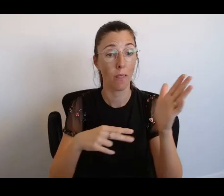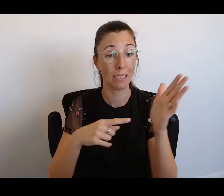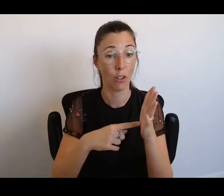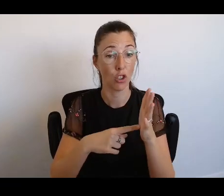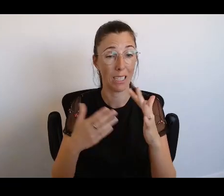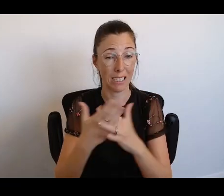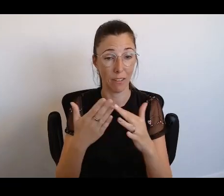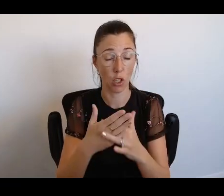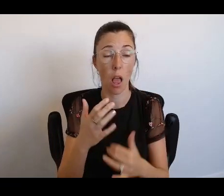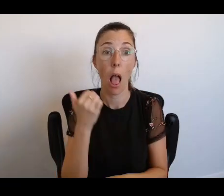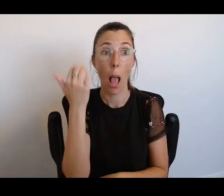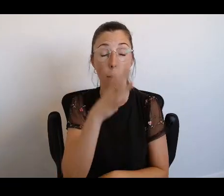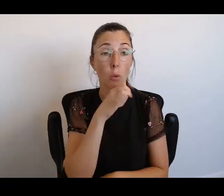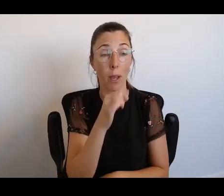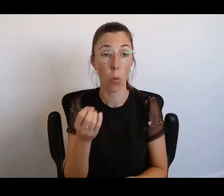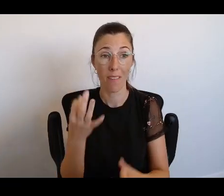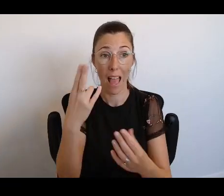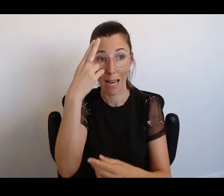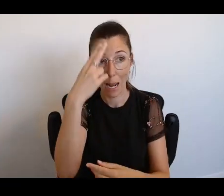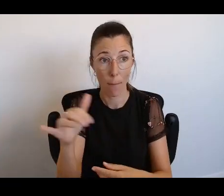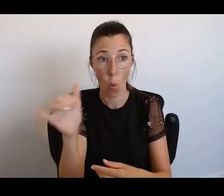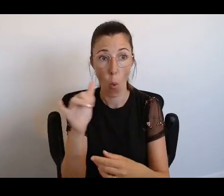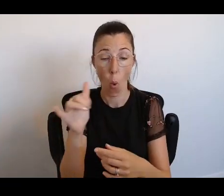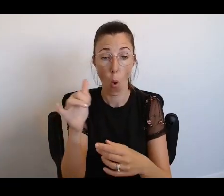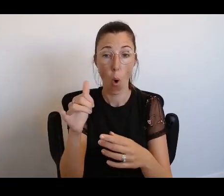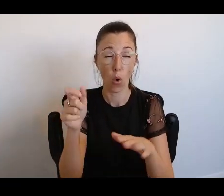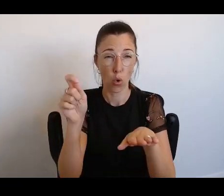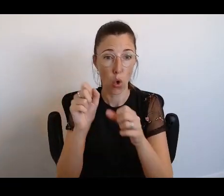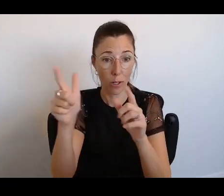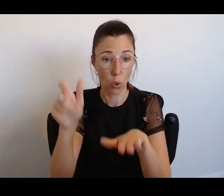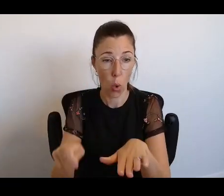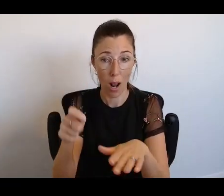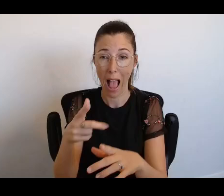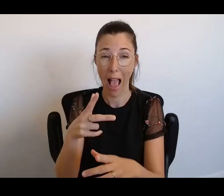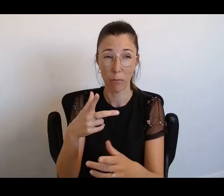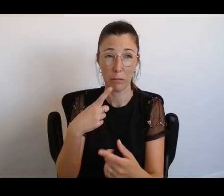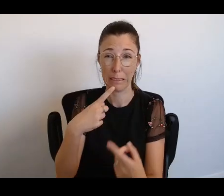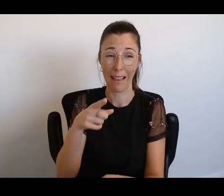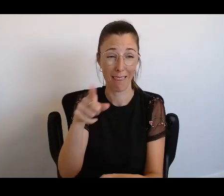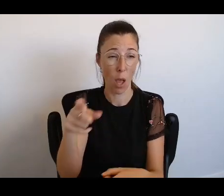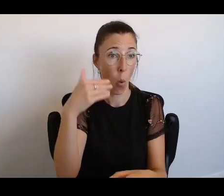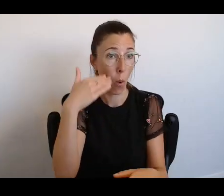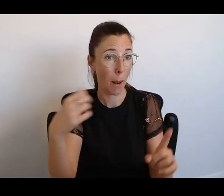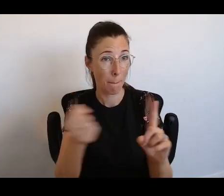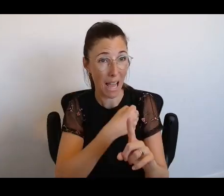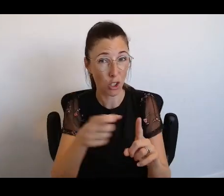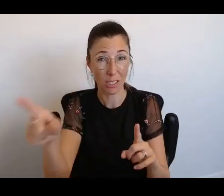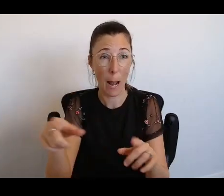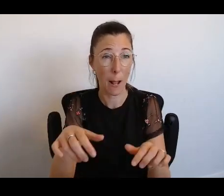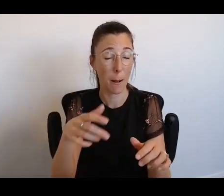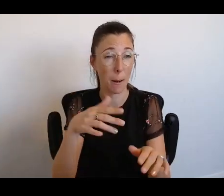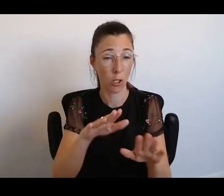or convicted, were accused of being woman bashers and pedophiles. In both cases, there was a tendency to place